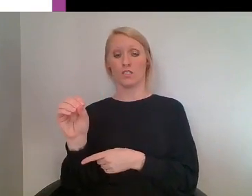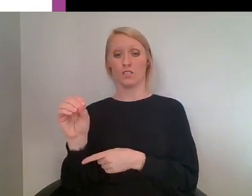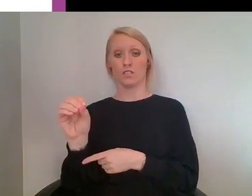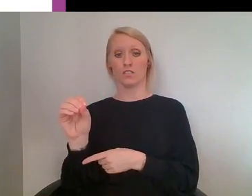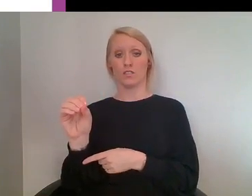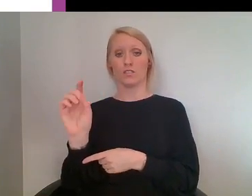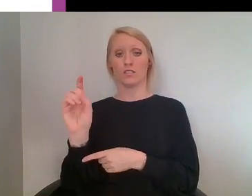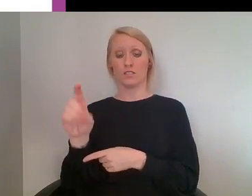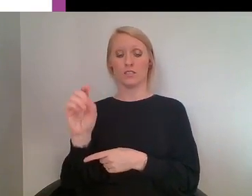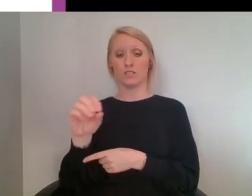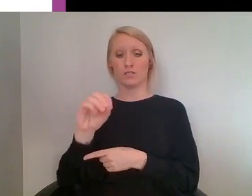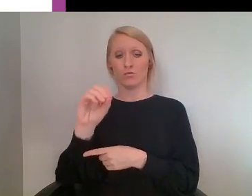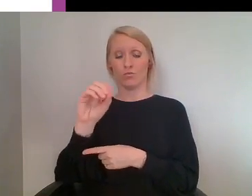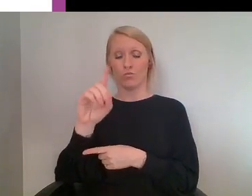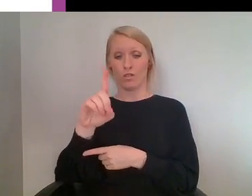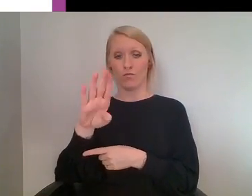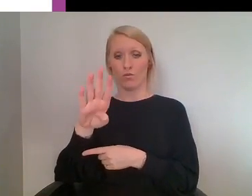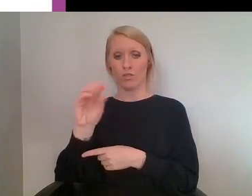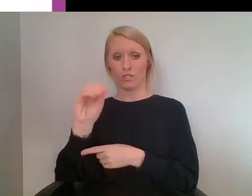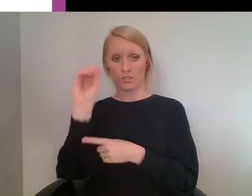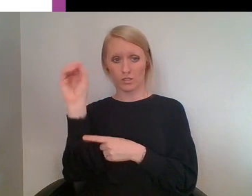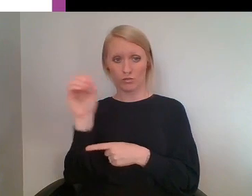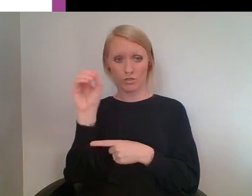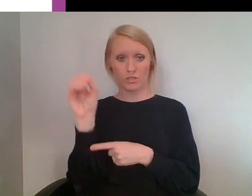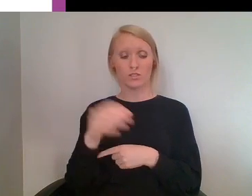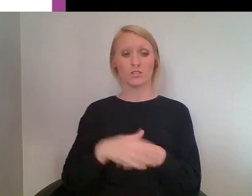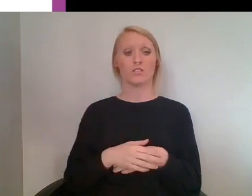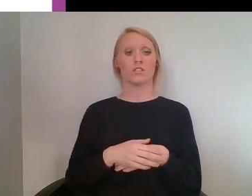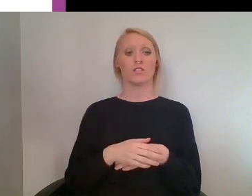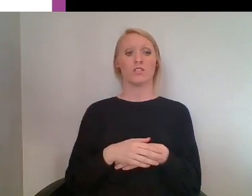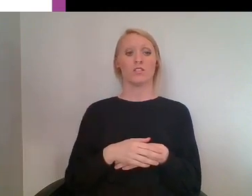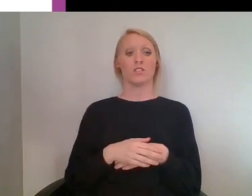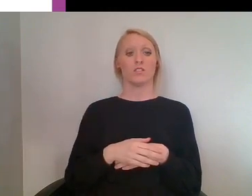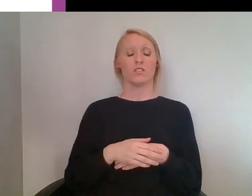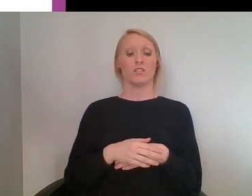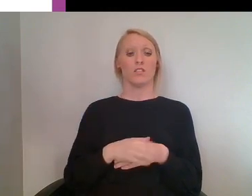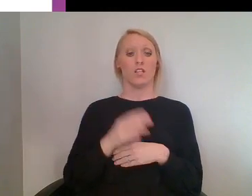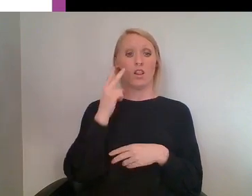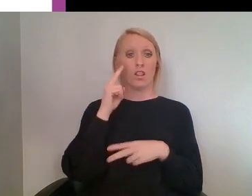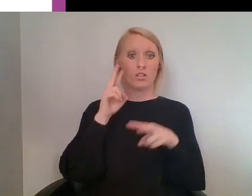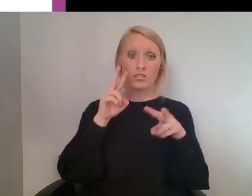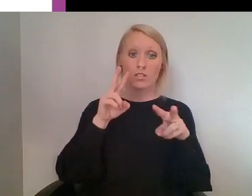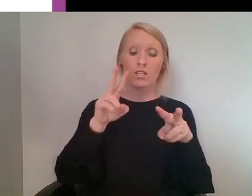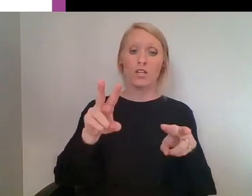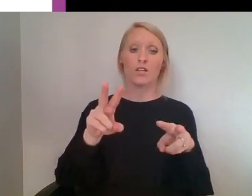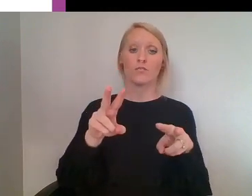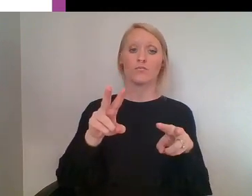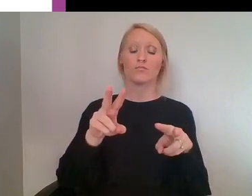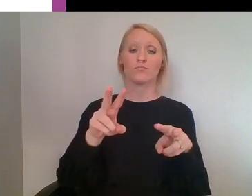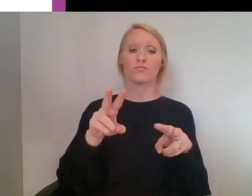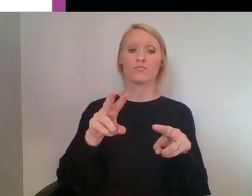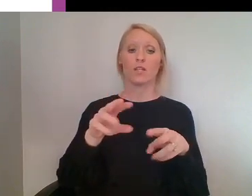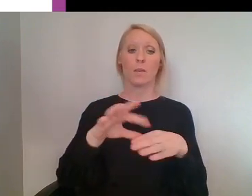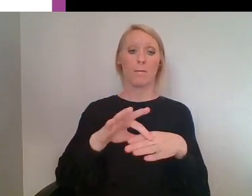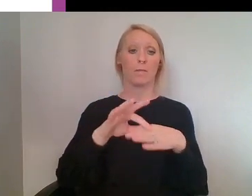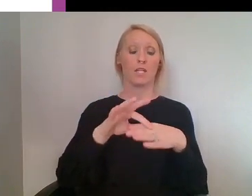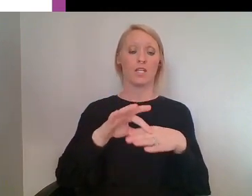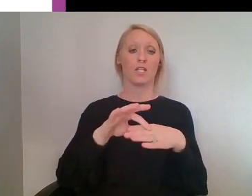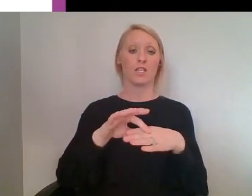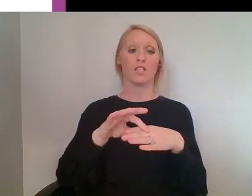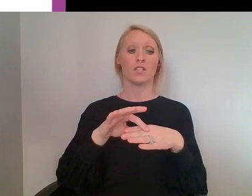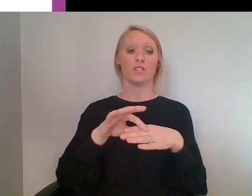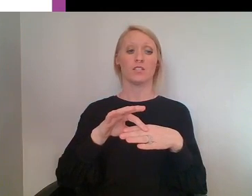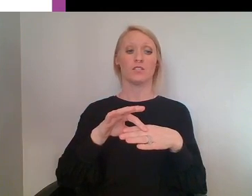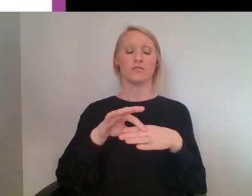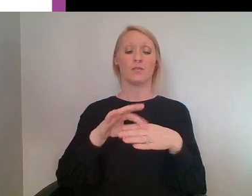bacteria. Plan ahead and defrost meat properly in either the fridge or the microwave. That's something that we talked about during safety and sanitation. You don't want to leave them on the counter